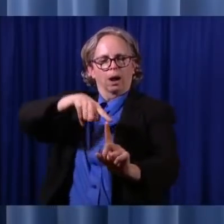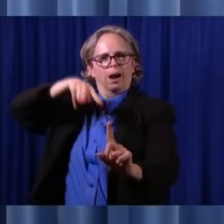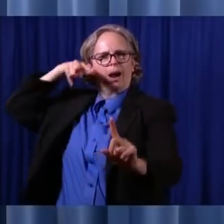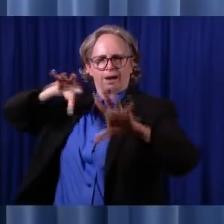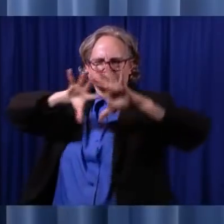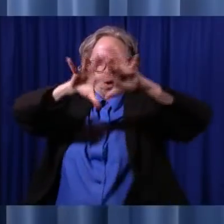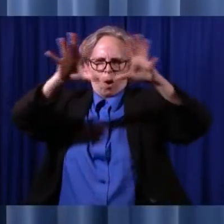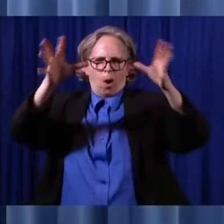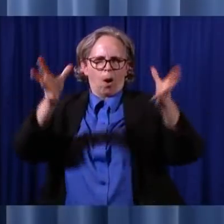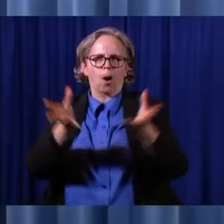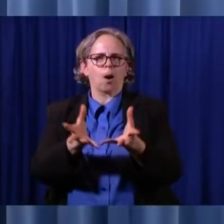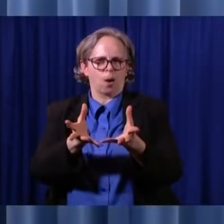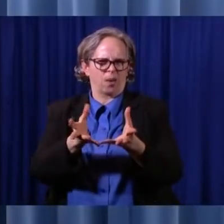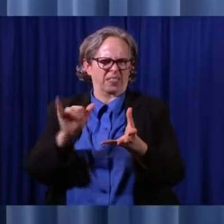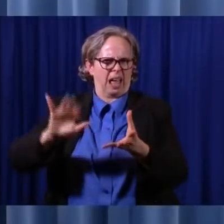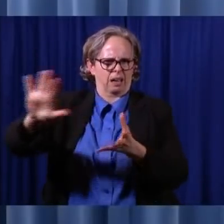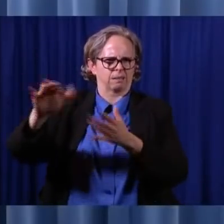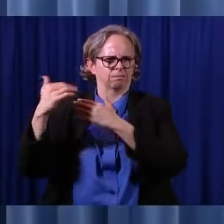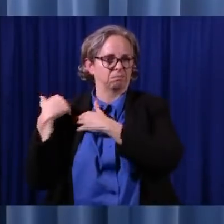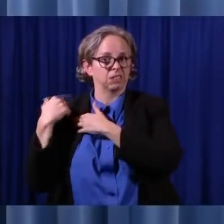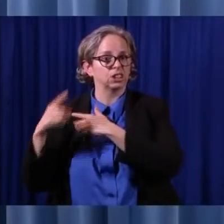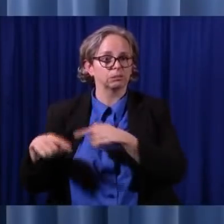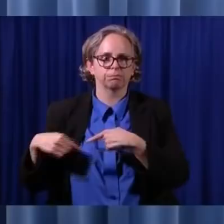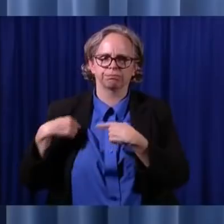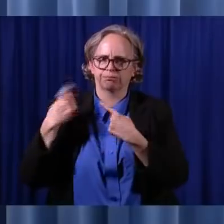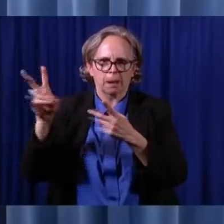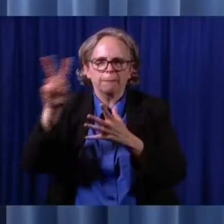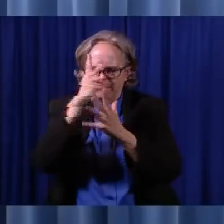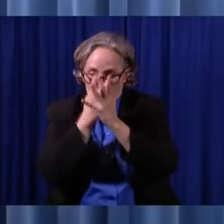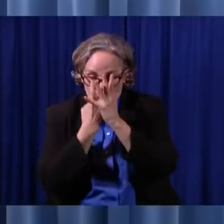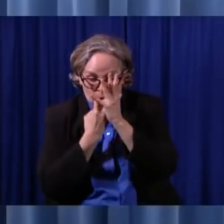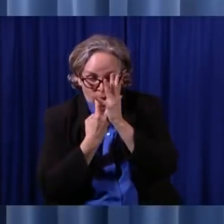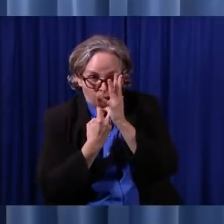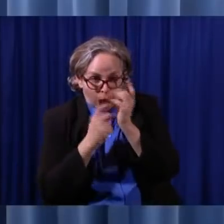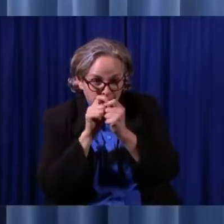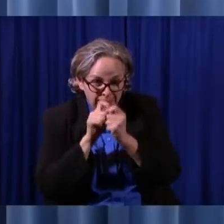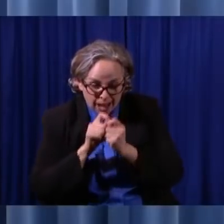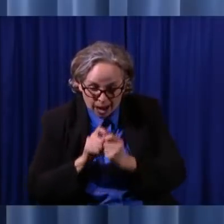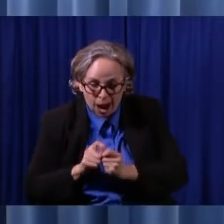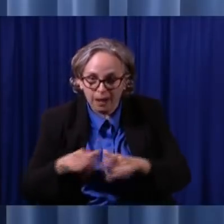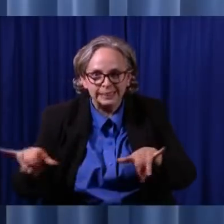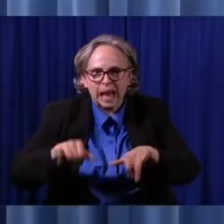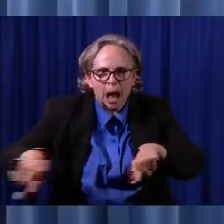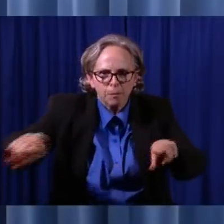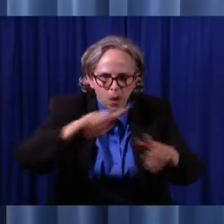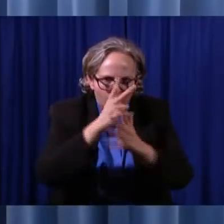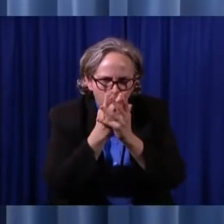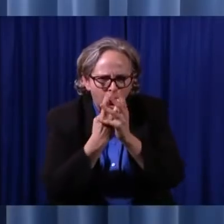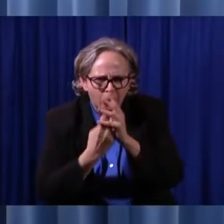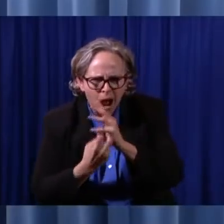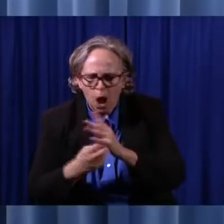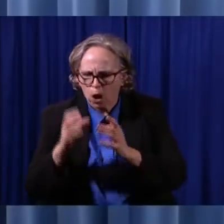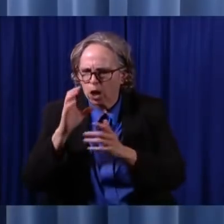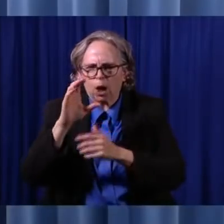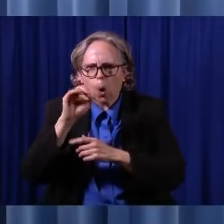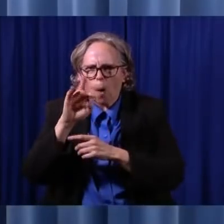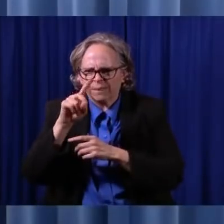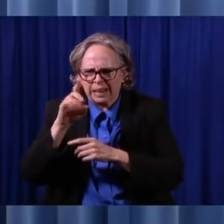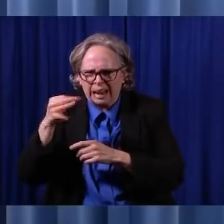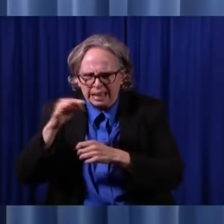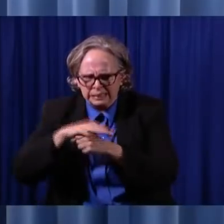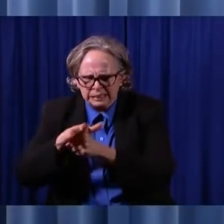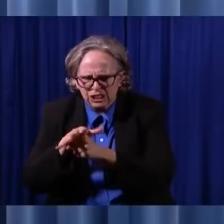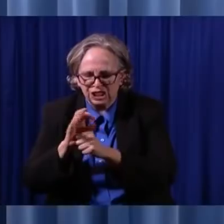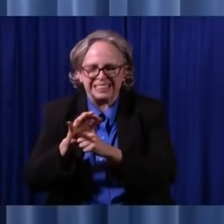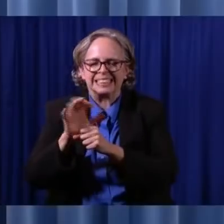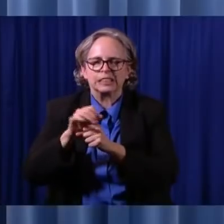She's been immersed, as we all have, since the beginning of the COVID epidemic on that. But she's now going to have the opportunity